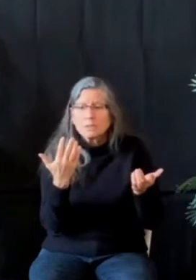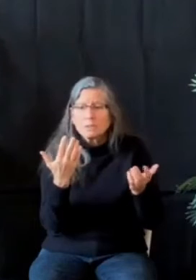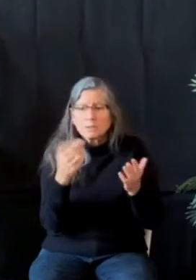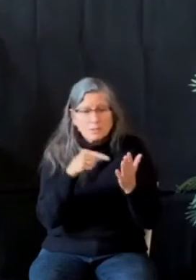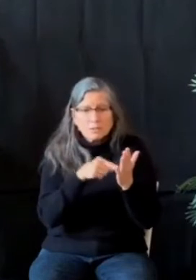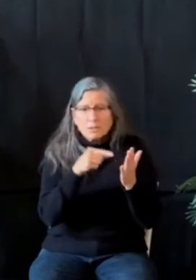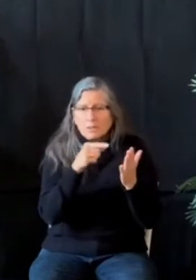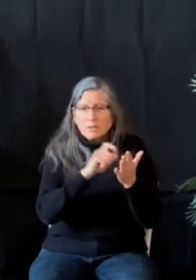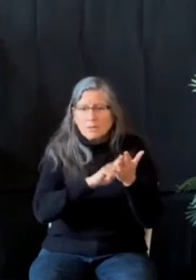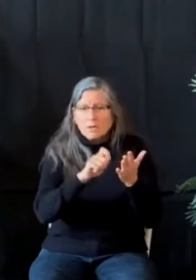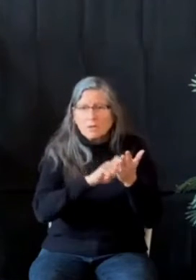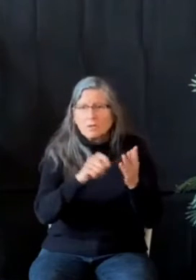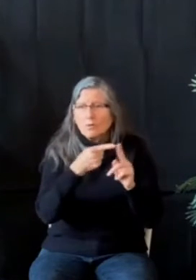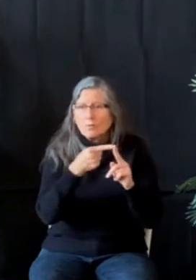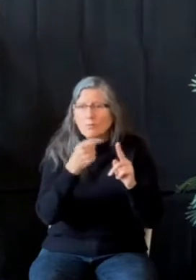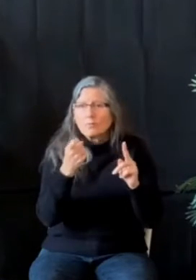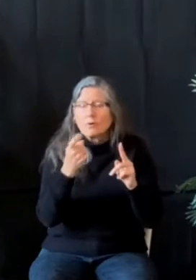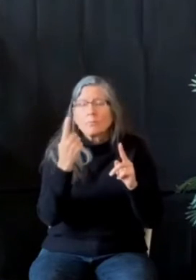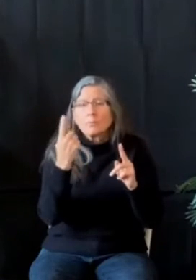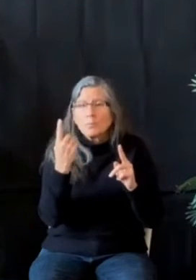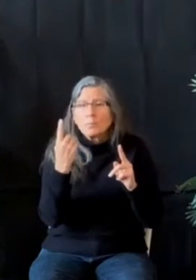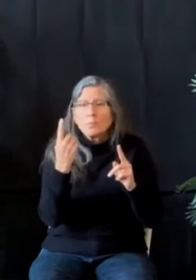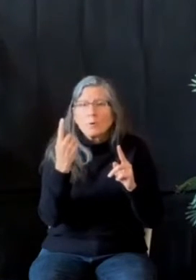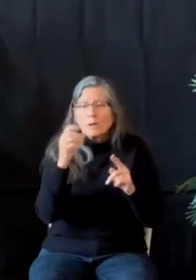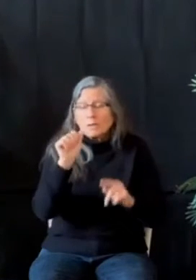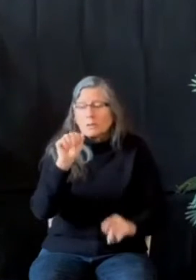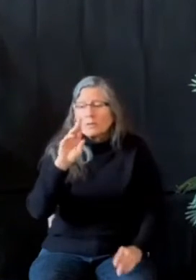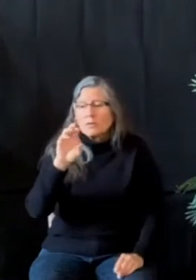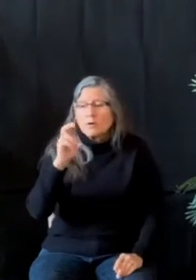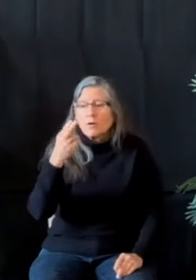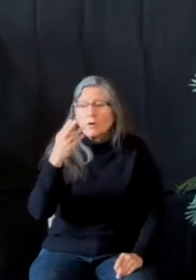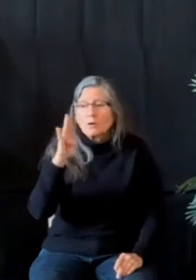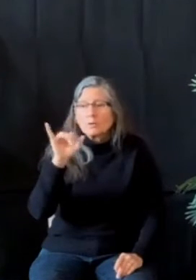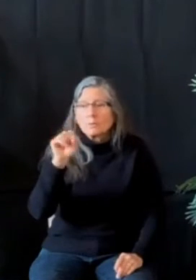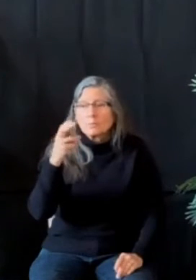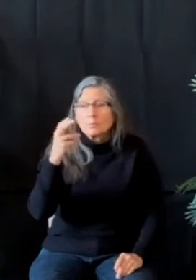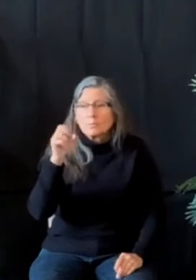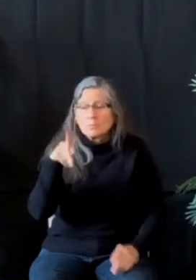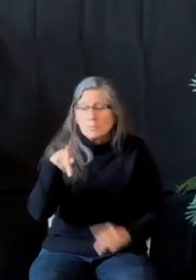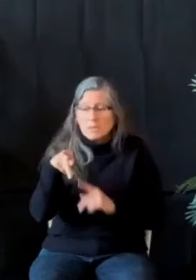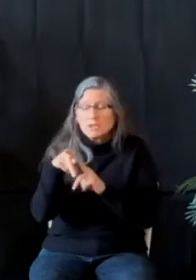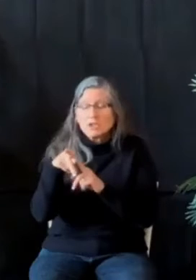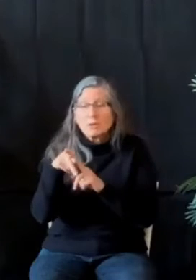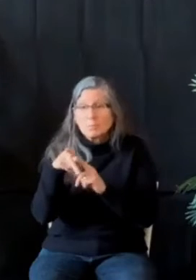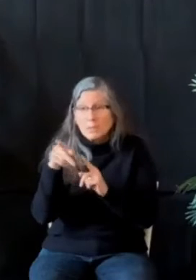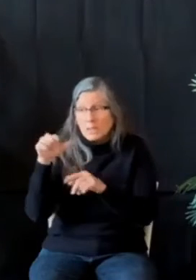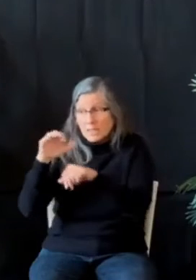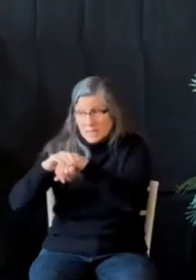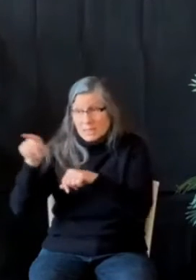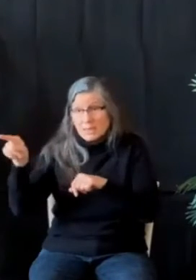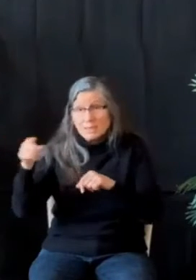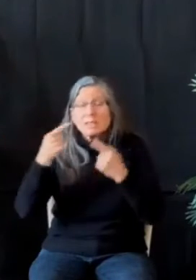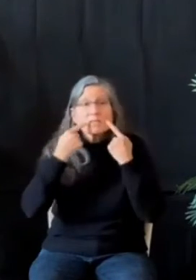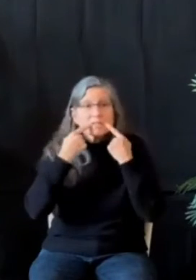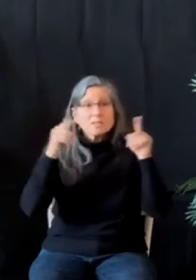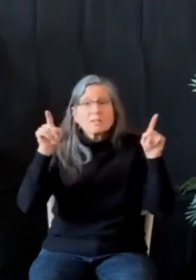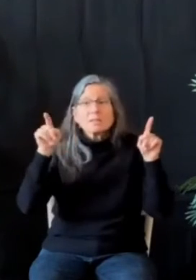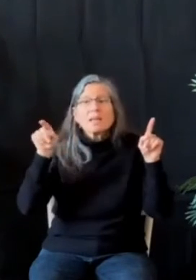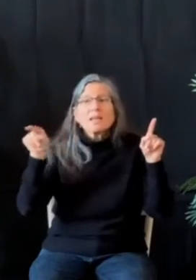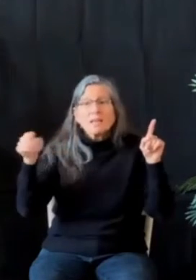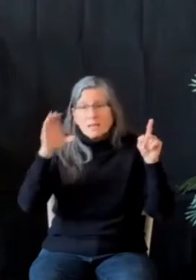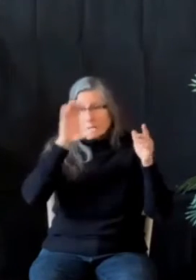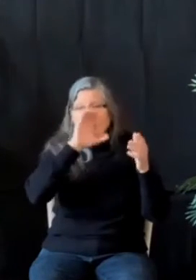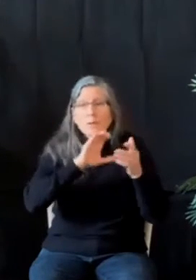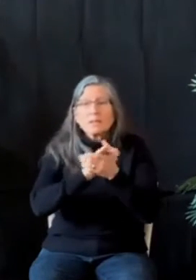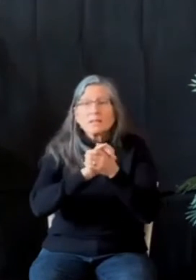a note that came from one of the archbishops of the Church of England that he had made a declaration that he believed